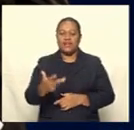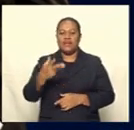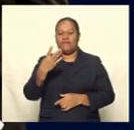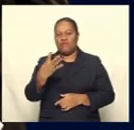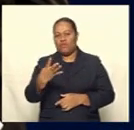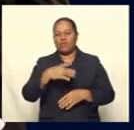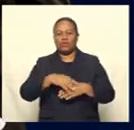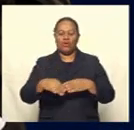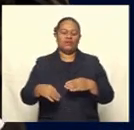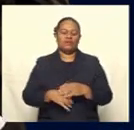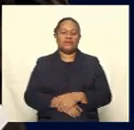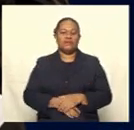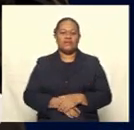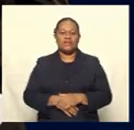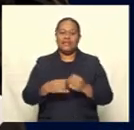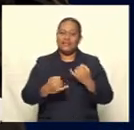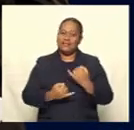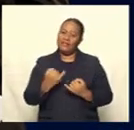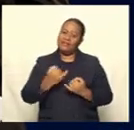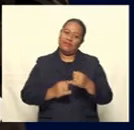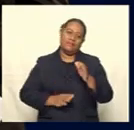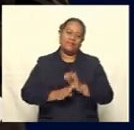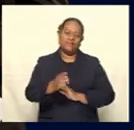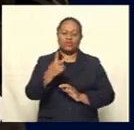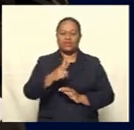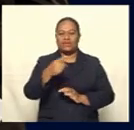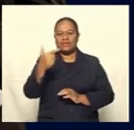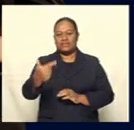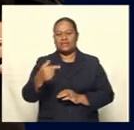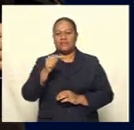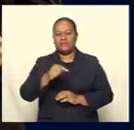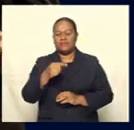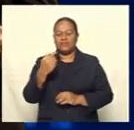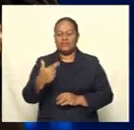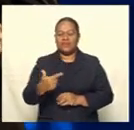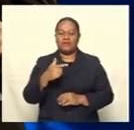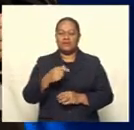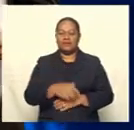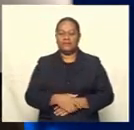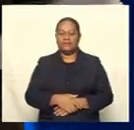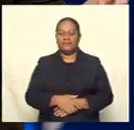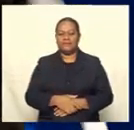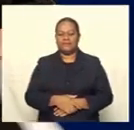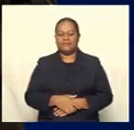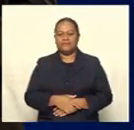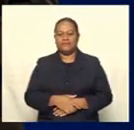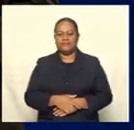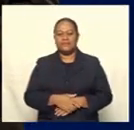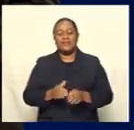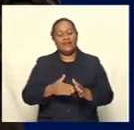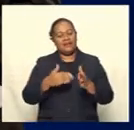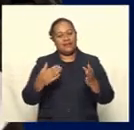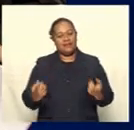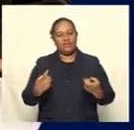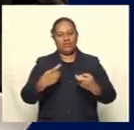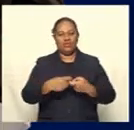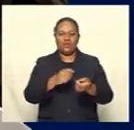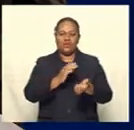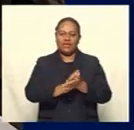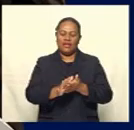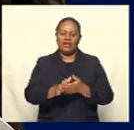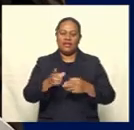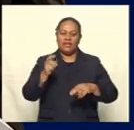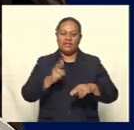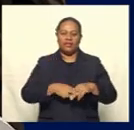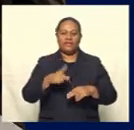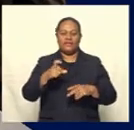$1,894 per ounce, and silver was up at $27.74 per ounce. And we now join Sinifa from HFC